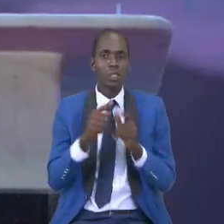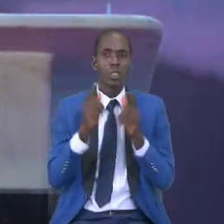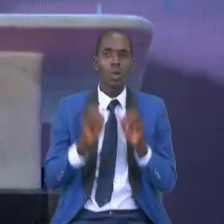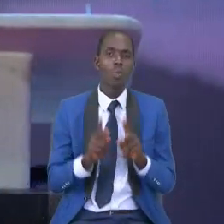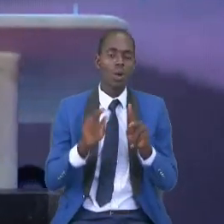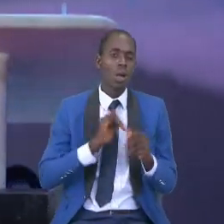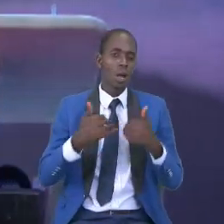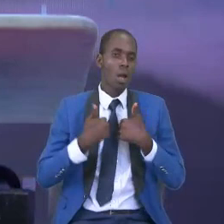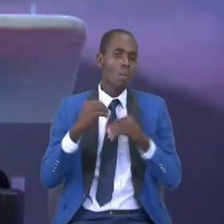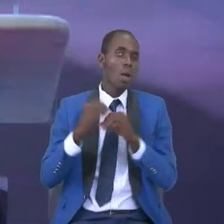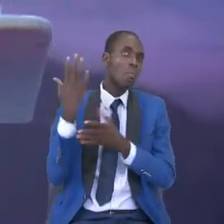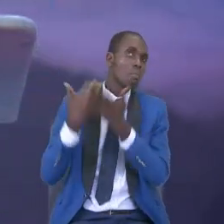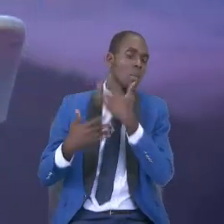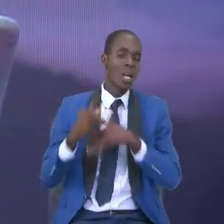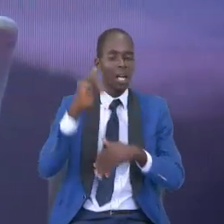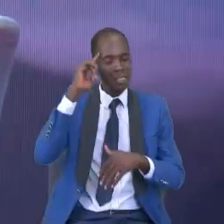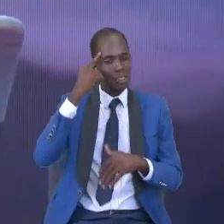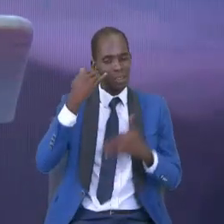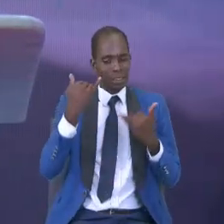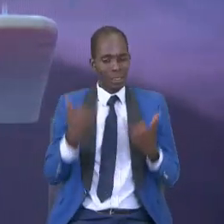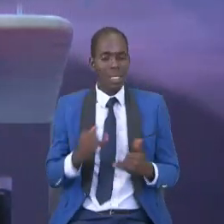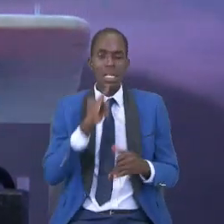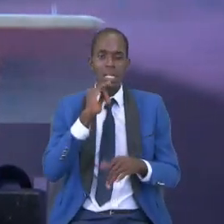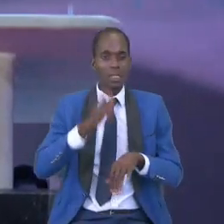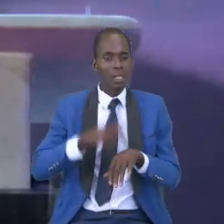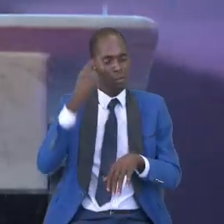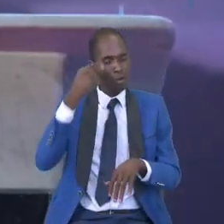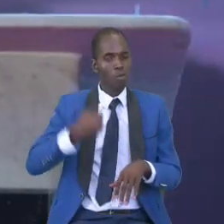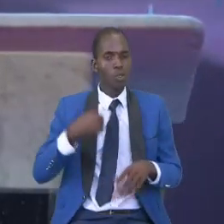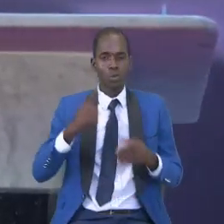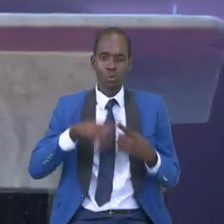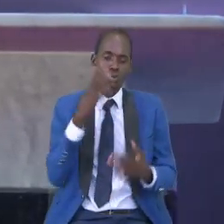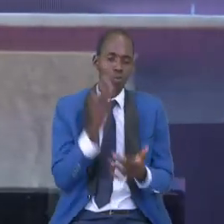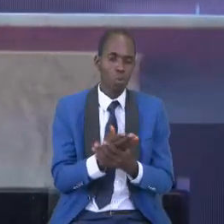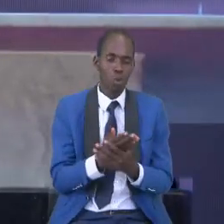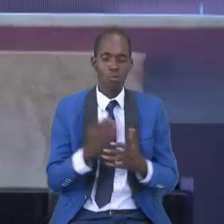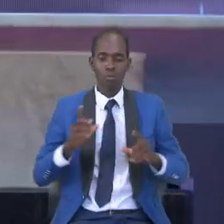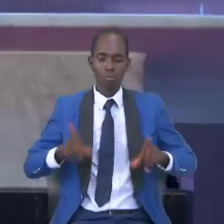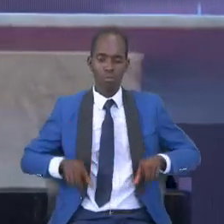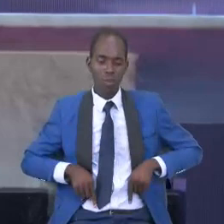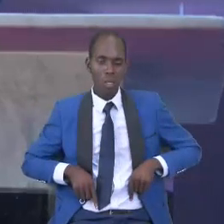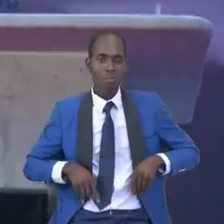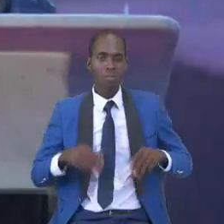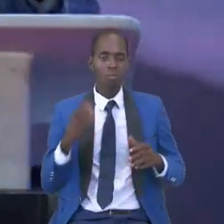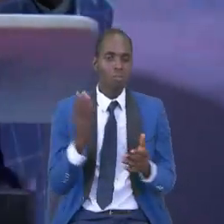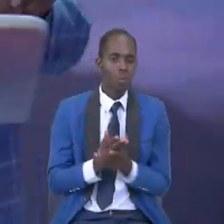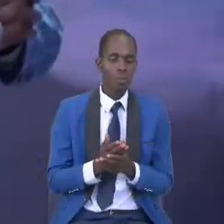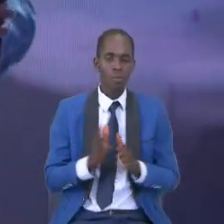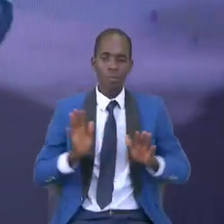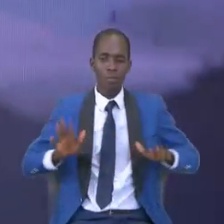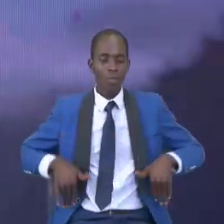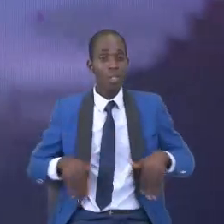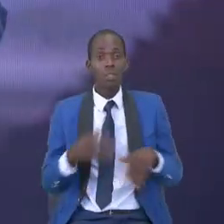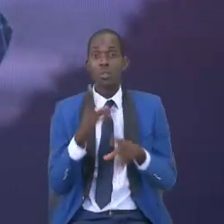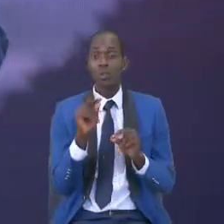it's time for me now to retire. It's time for me to relax. It's time for me to take some time off. It says,